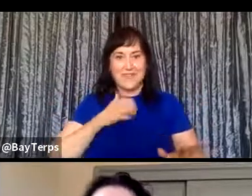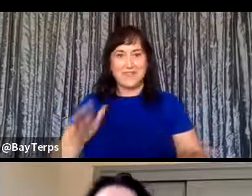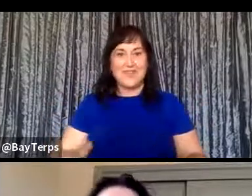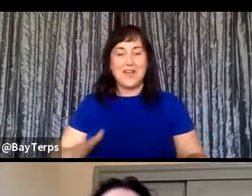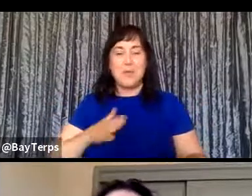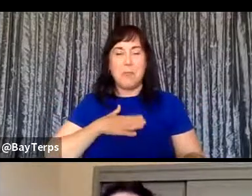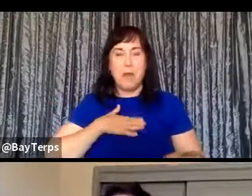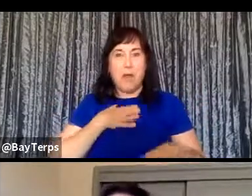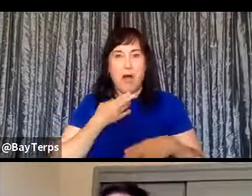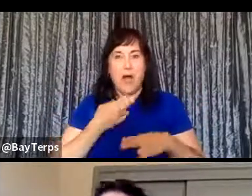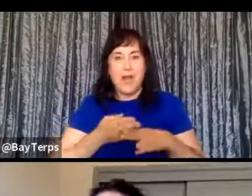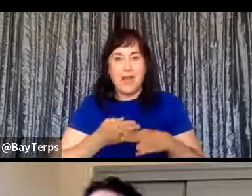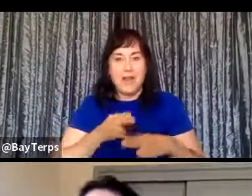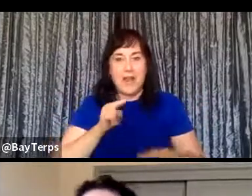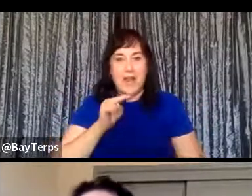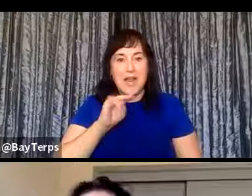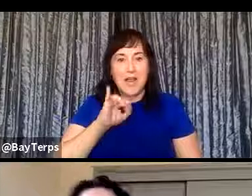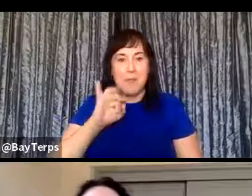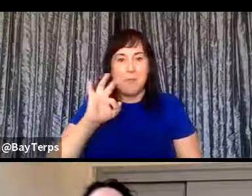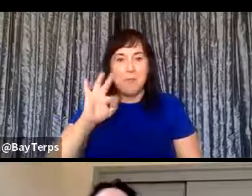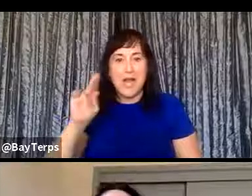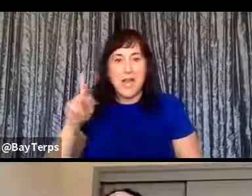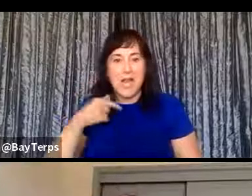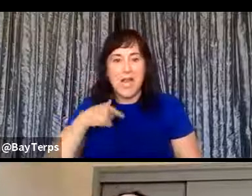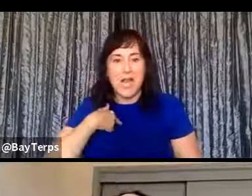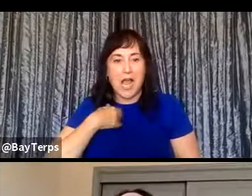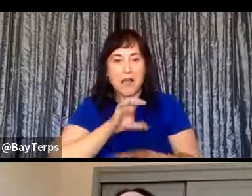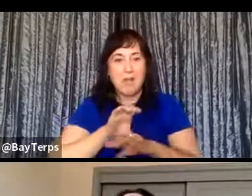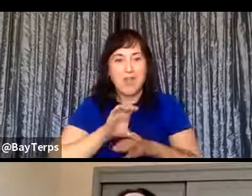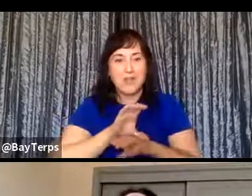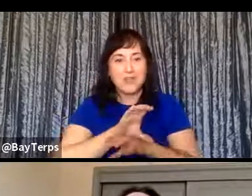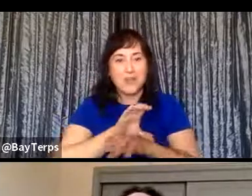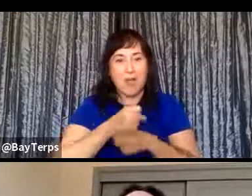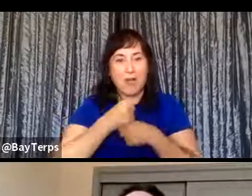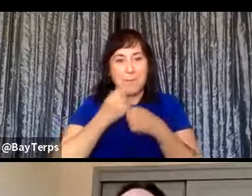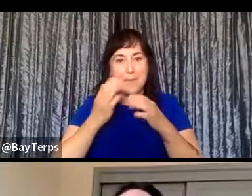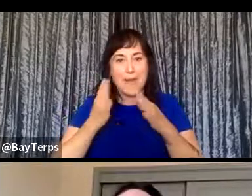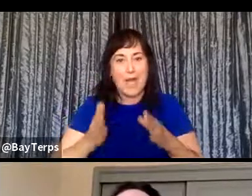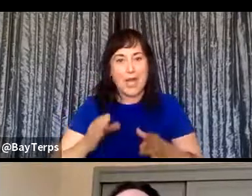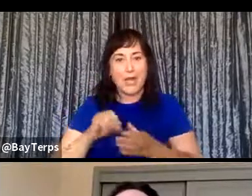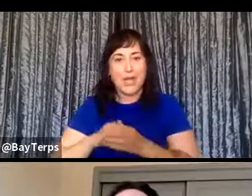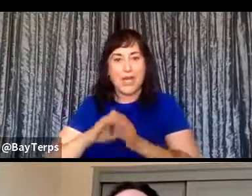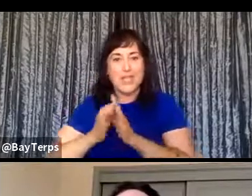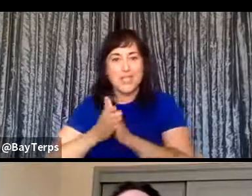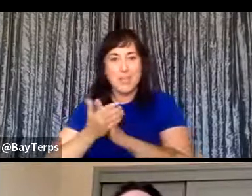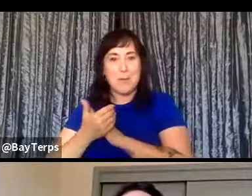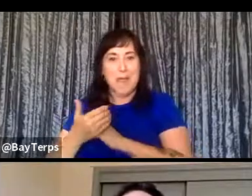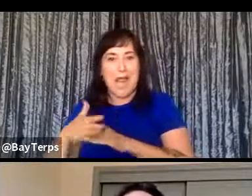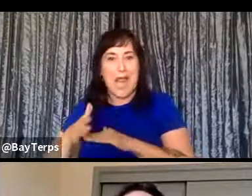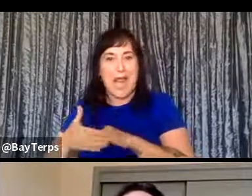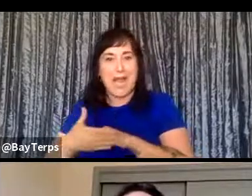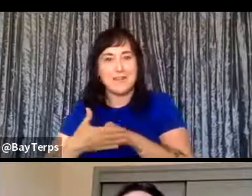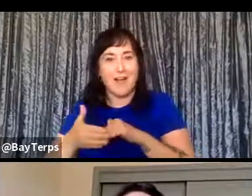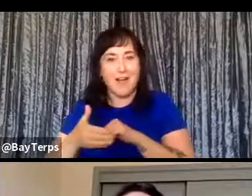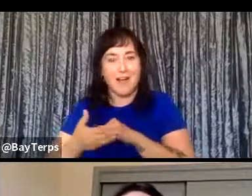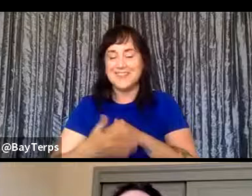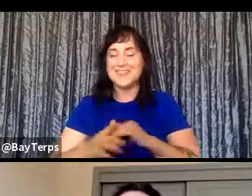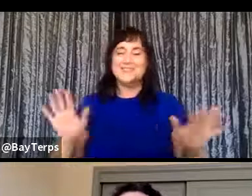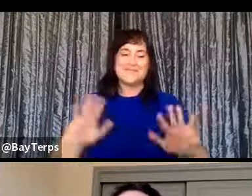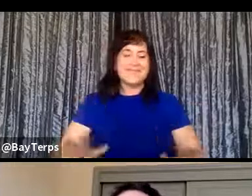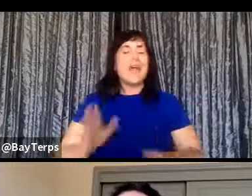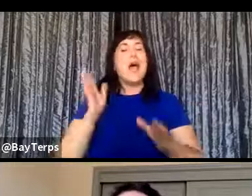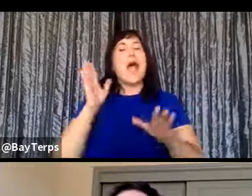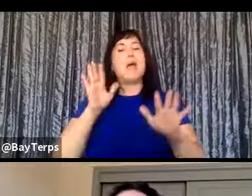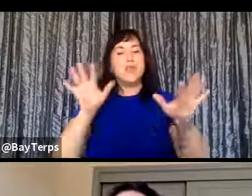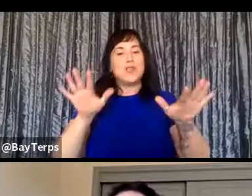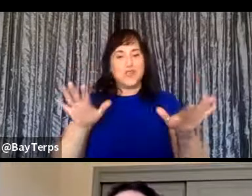name's Nick, and I'm a chocolate maker in Jamaica. No, seriously, everybody, I'm going to slow down just to make it easier for